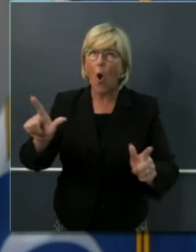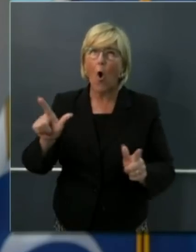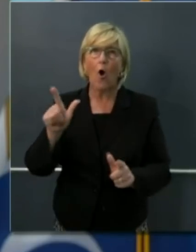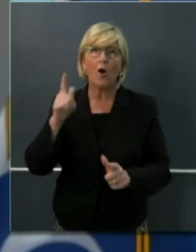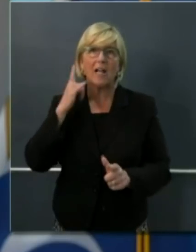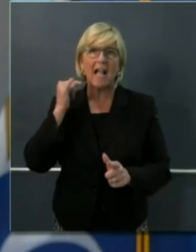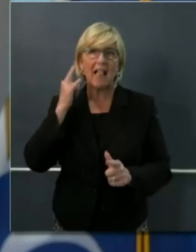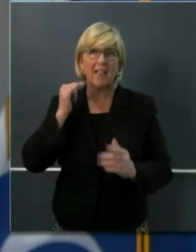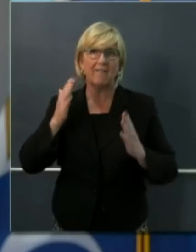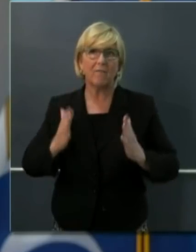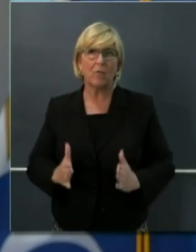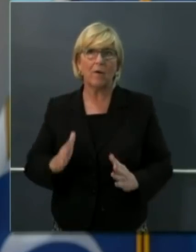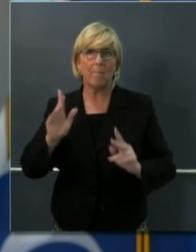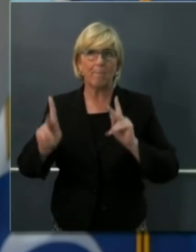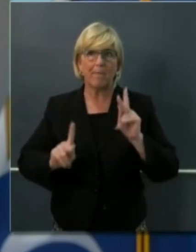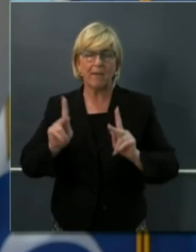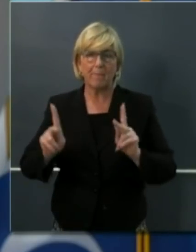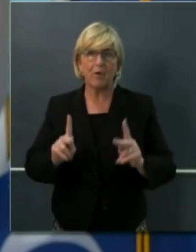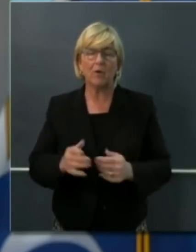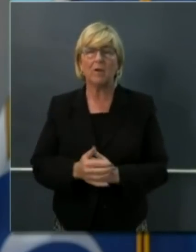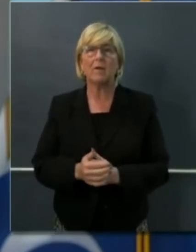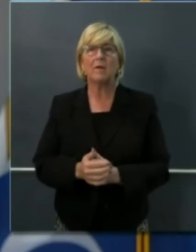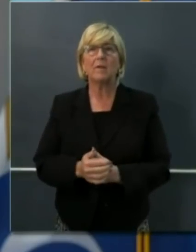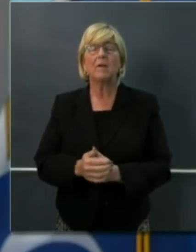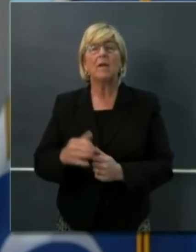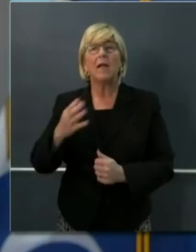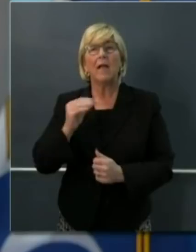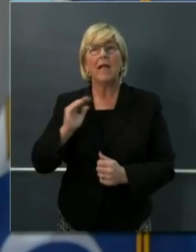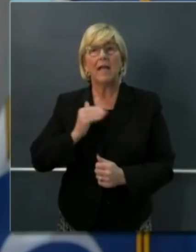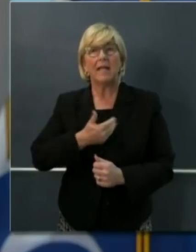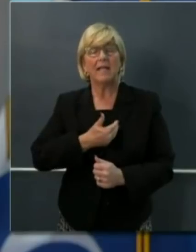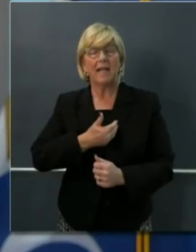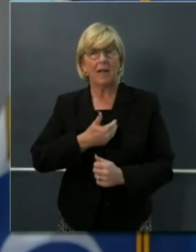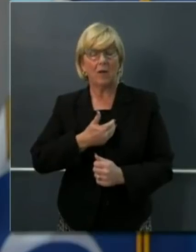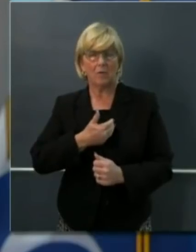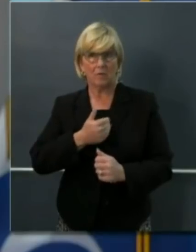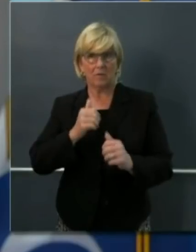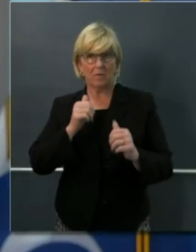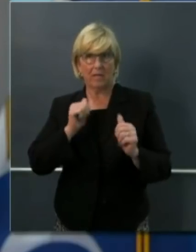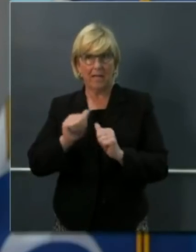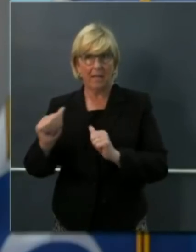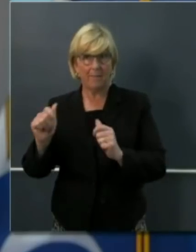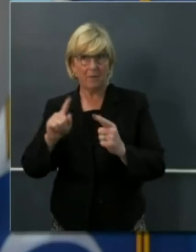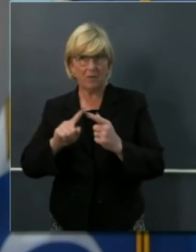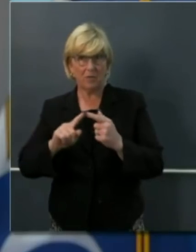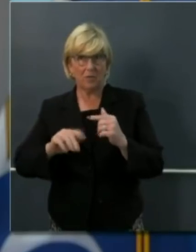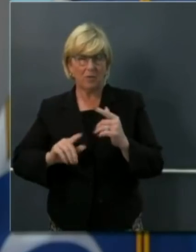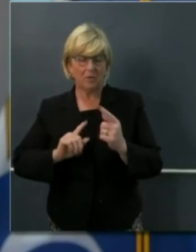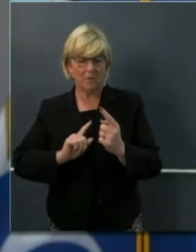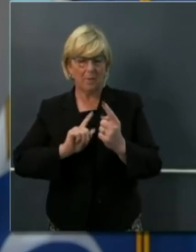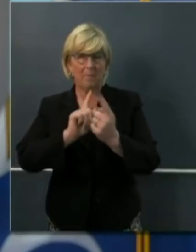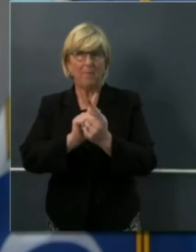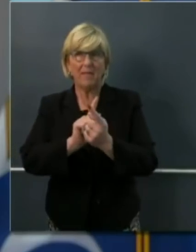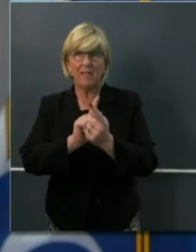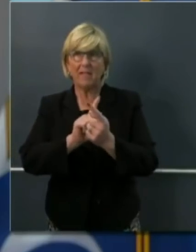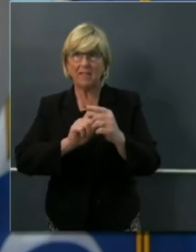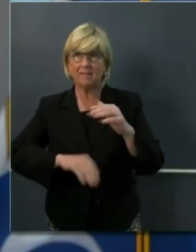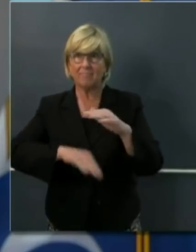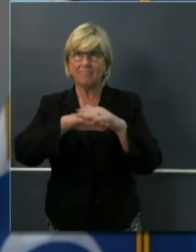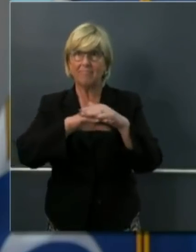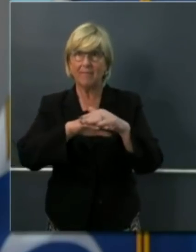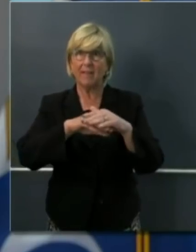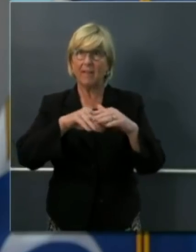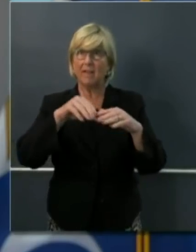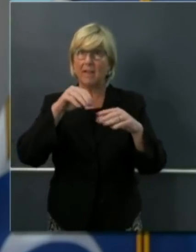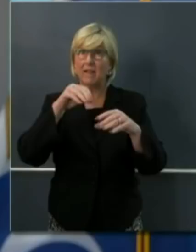meet our expectations as it relates to our capacity to begin to move even further